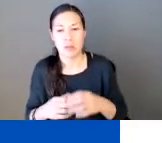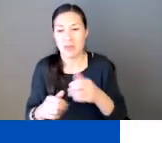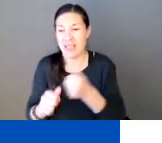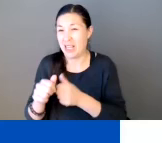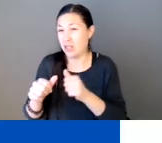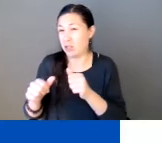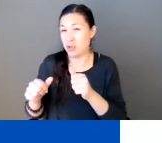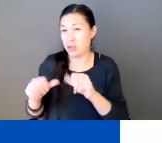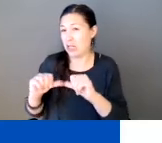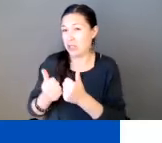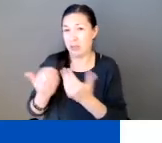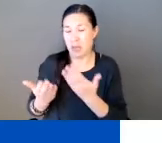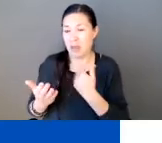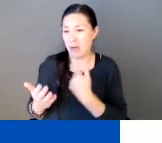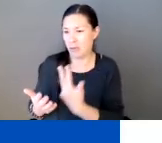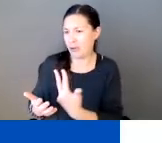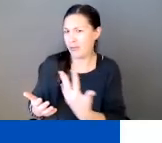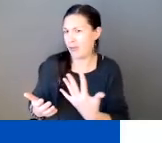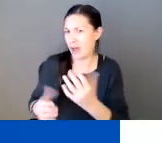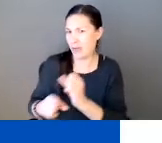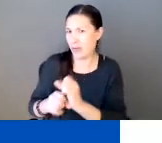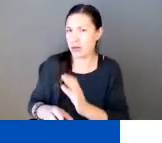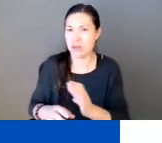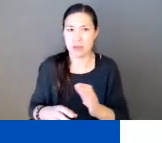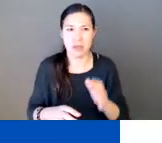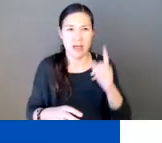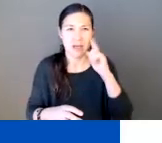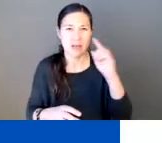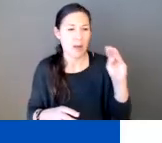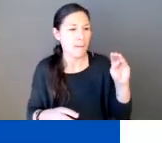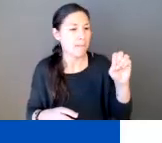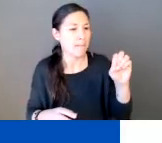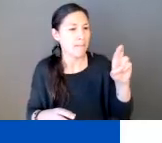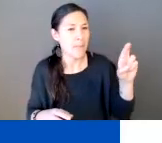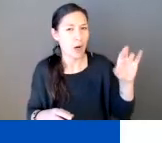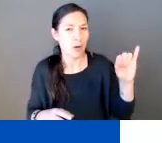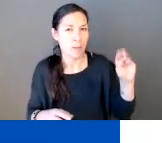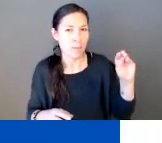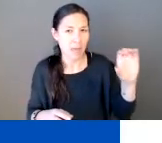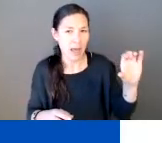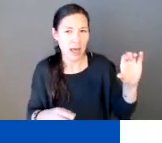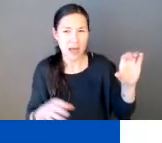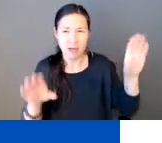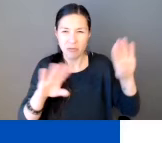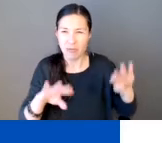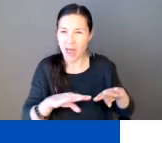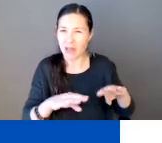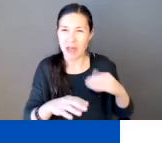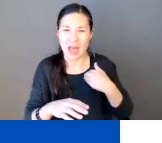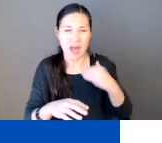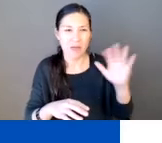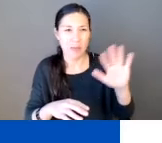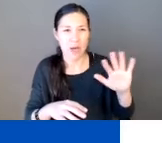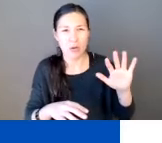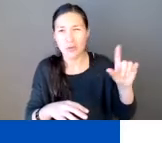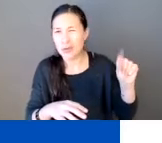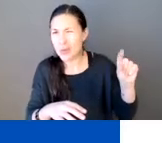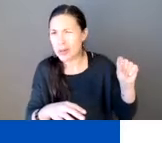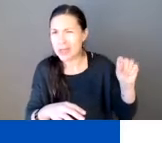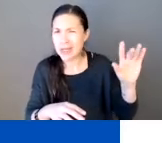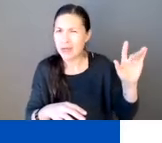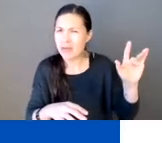workers for a program. And I think the largest is probably Merrimack Valley, which is, I think, between 20 and 25 protective workers and